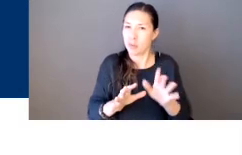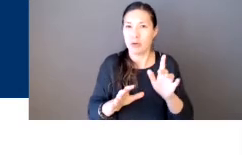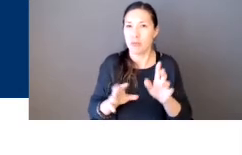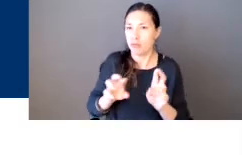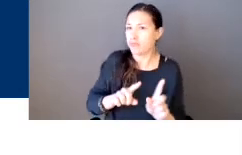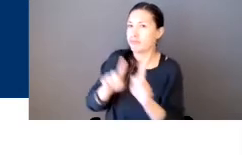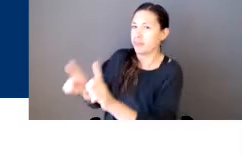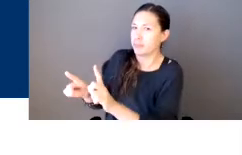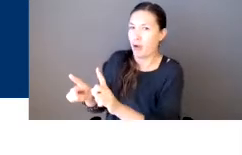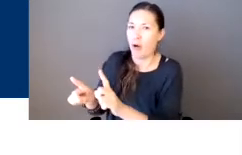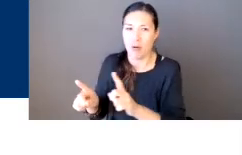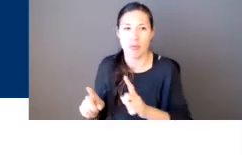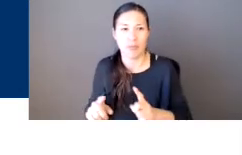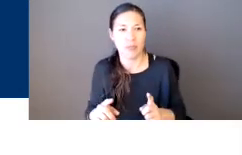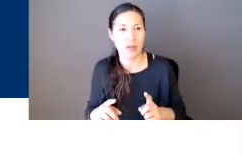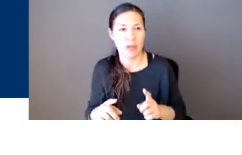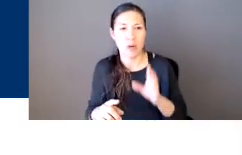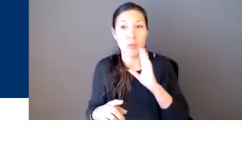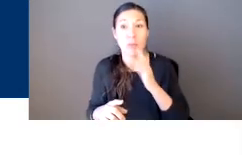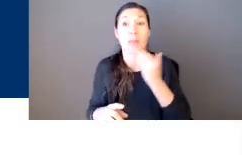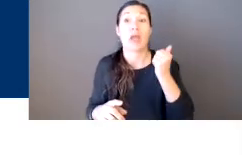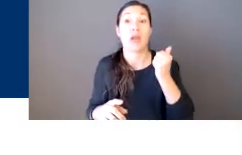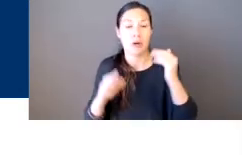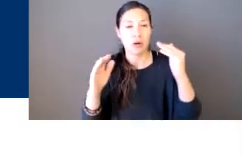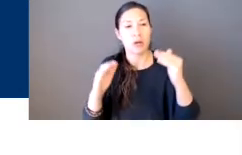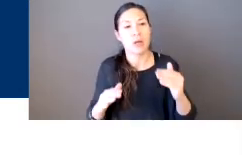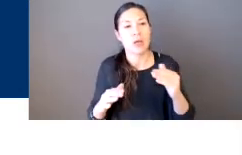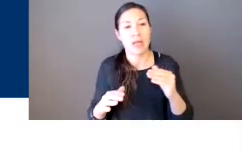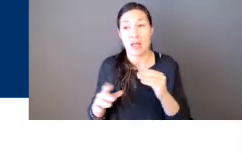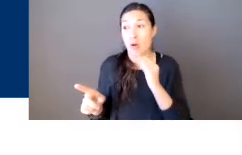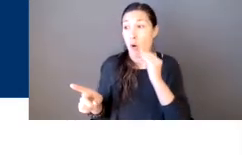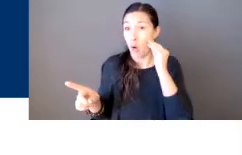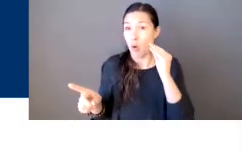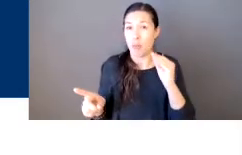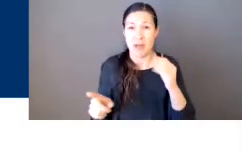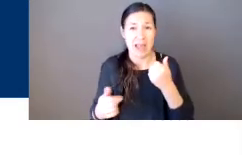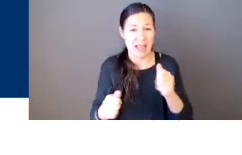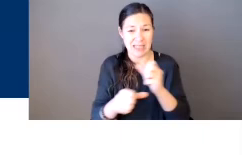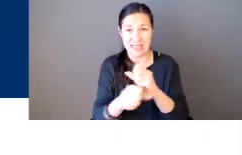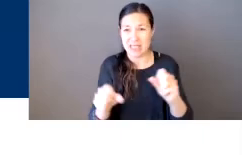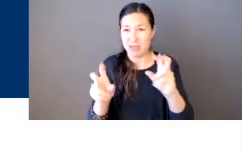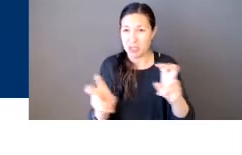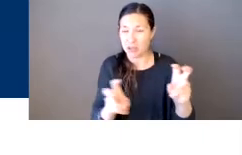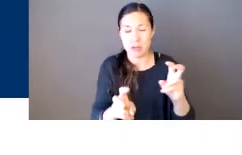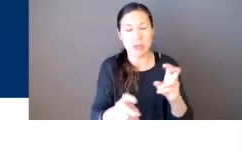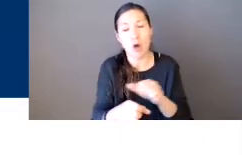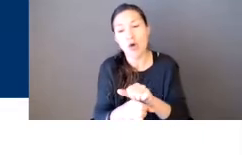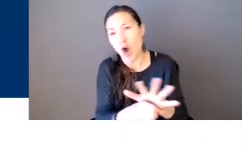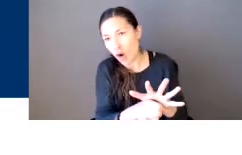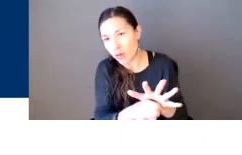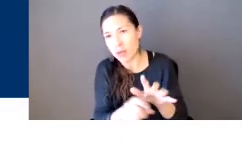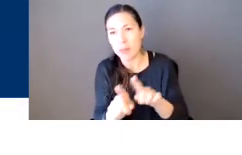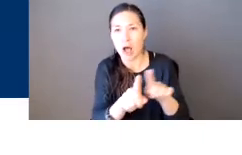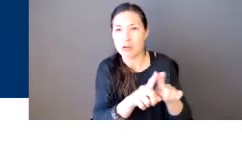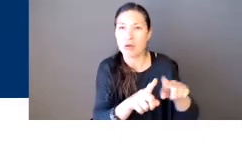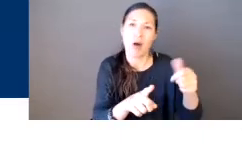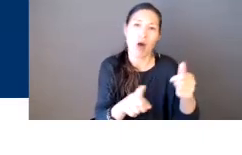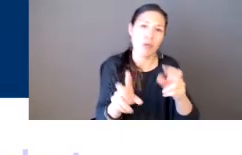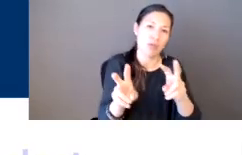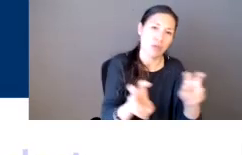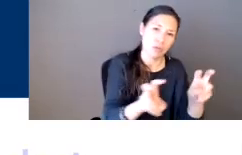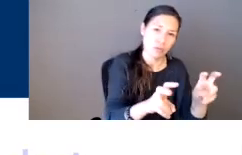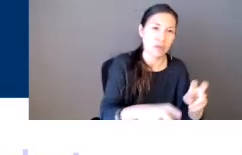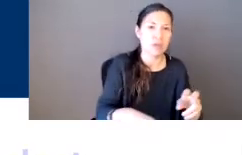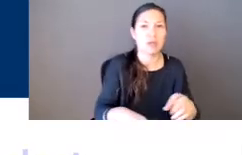them. And certainly any safety issues in the home, not just COVID, but any safety issues going into the home, and what do our workers need to